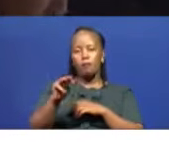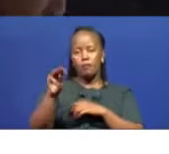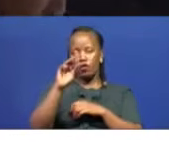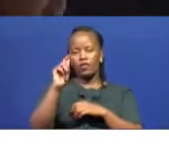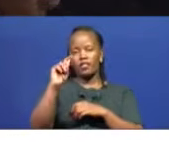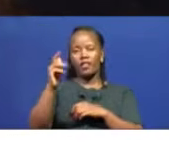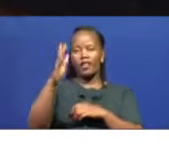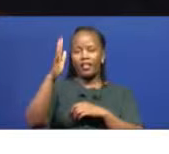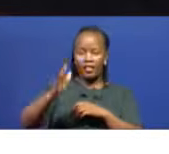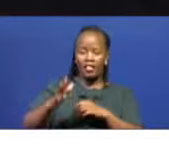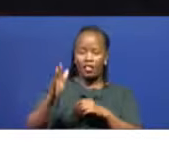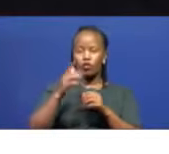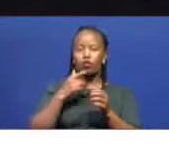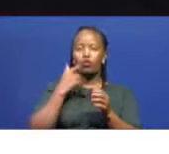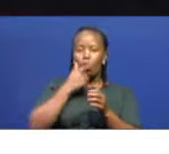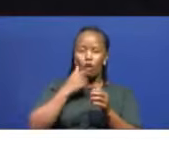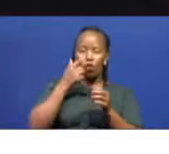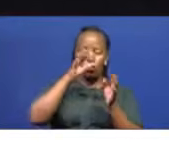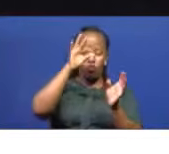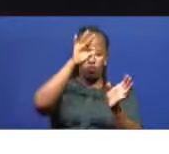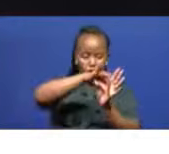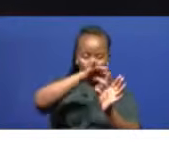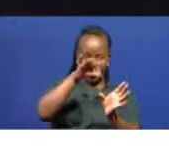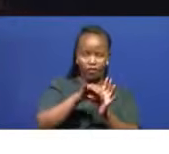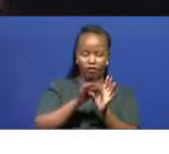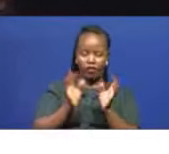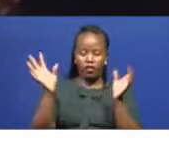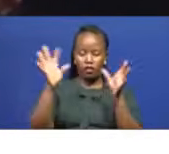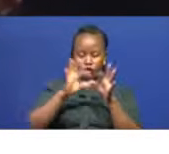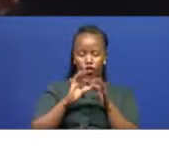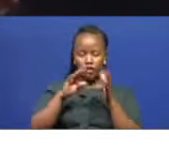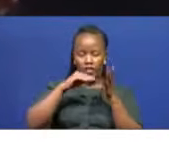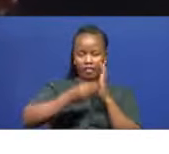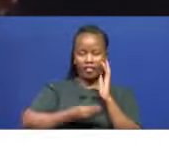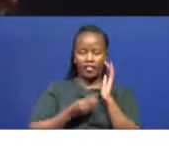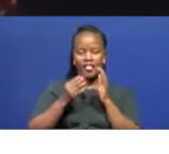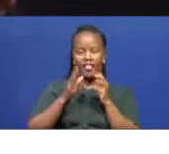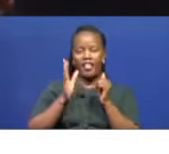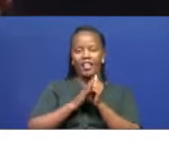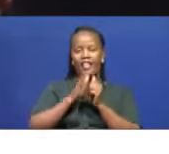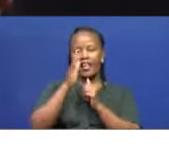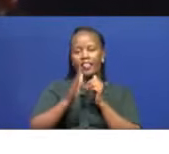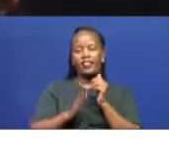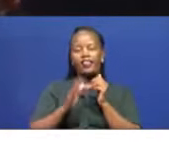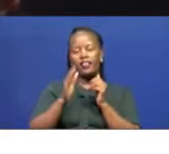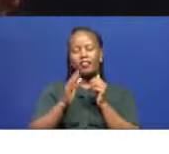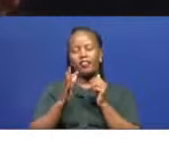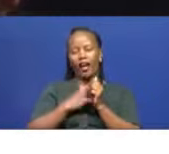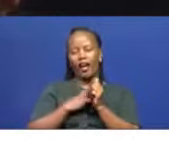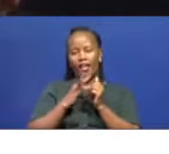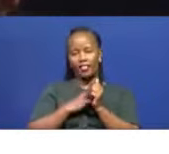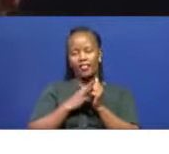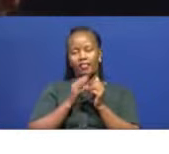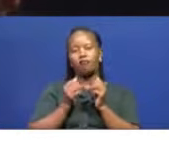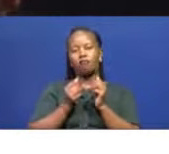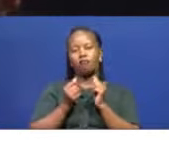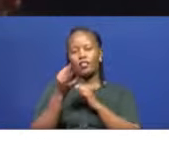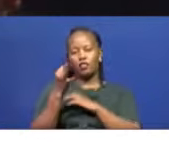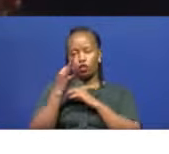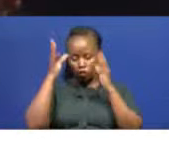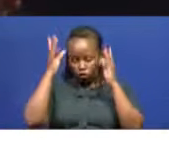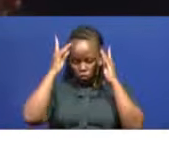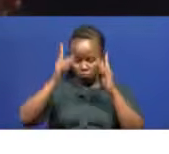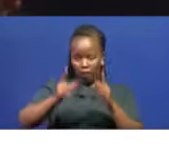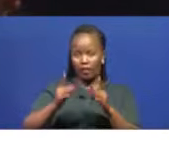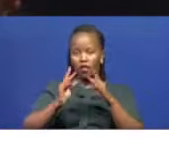7,176,141 Kenyans who voted for the joint ticket on 9 August 2022, a decision upheld by the